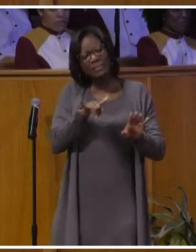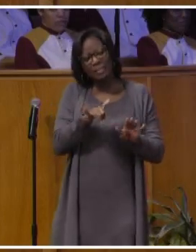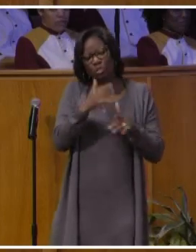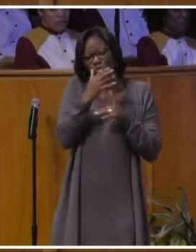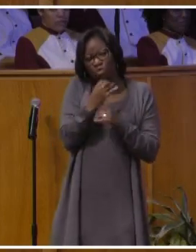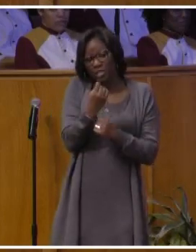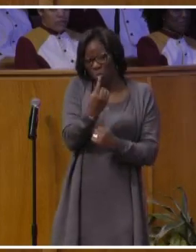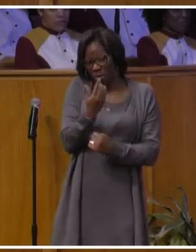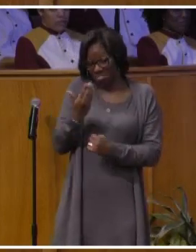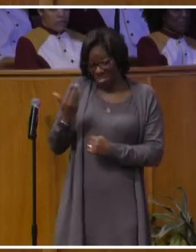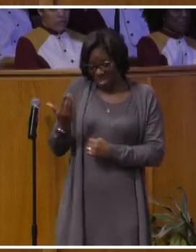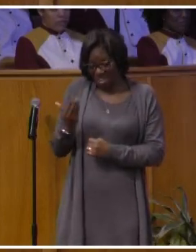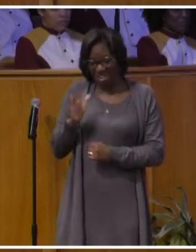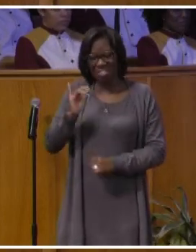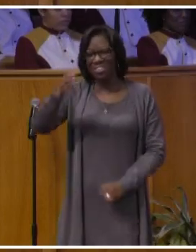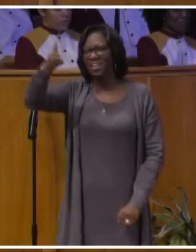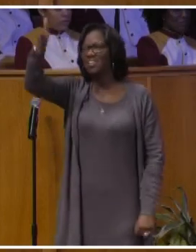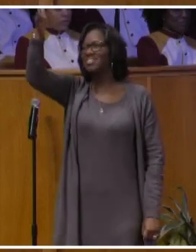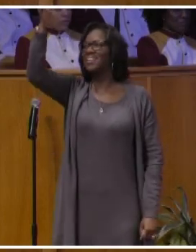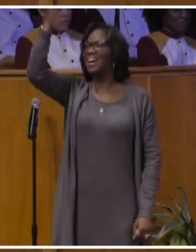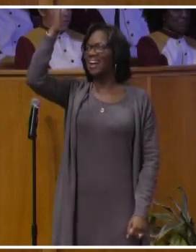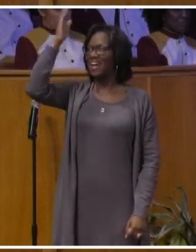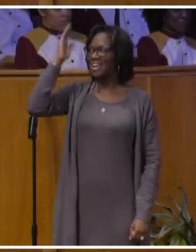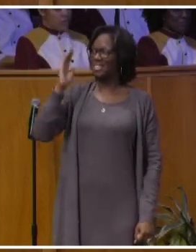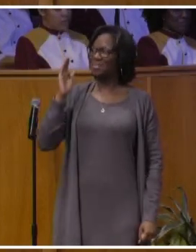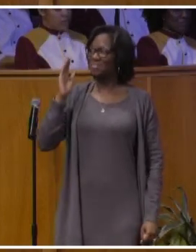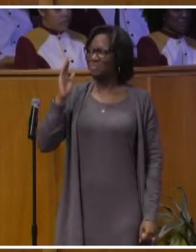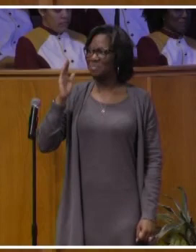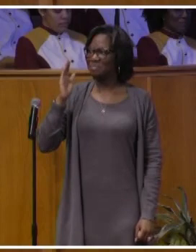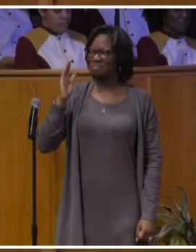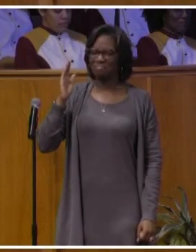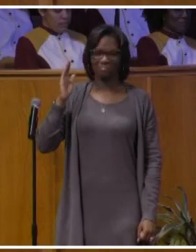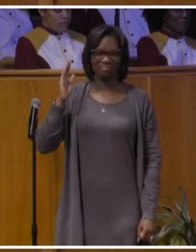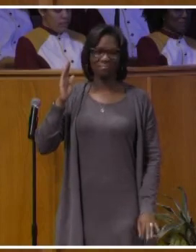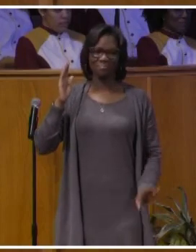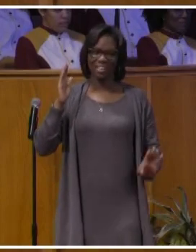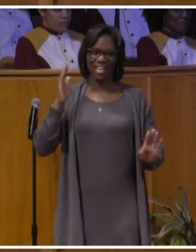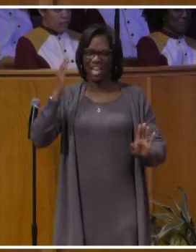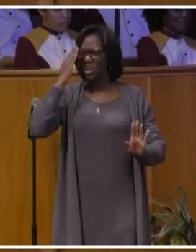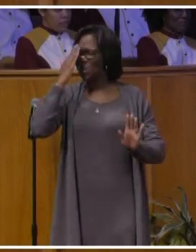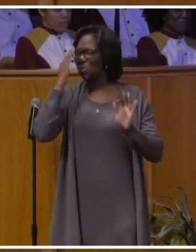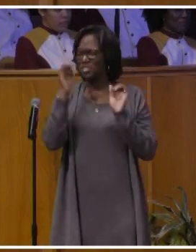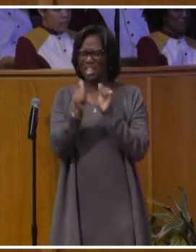thing, that God is omniscient.